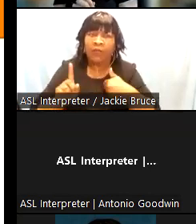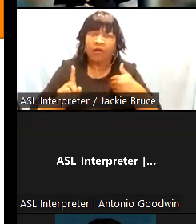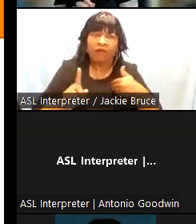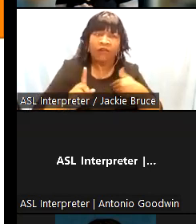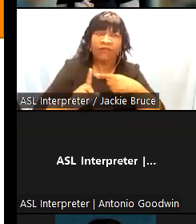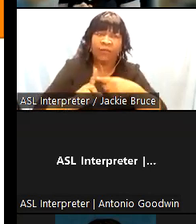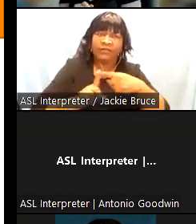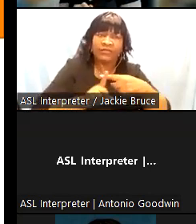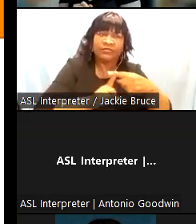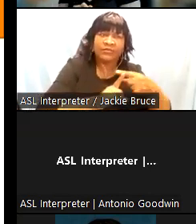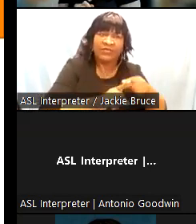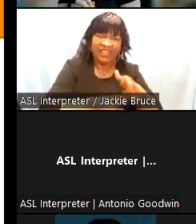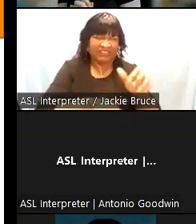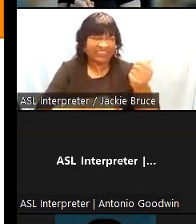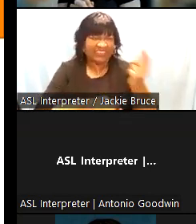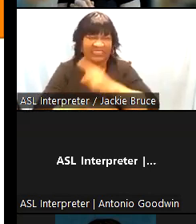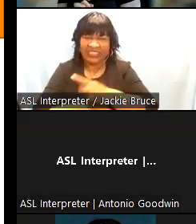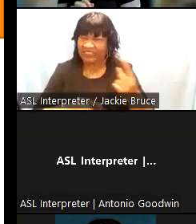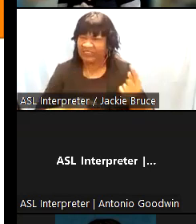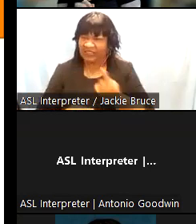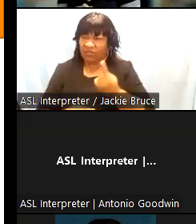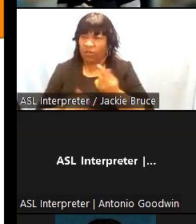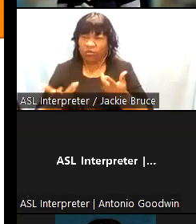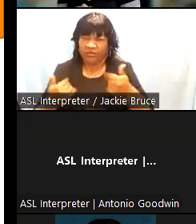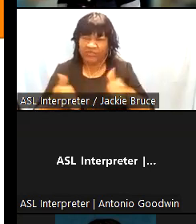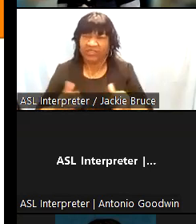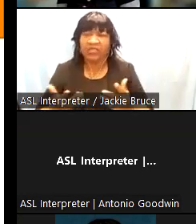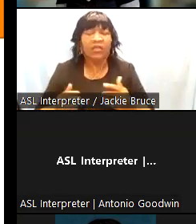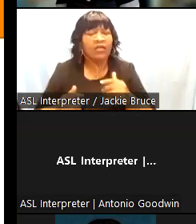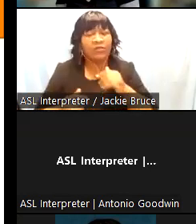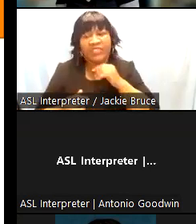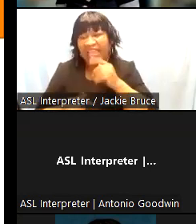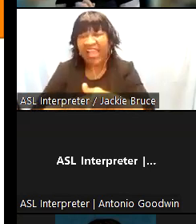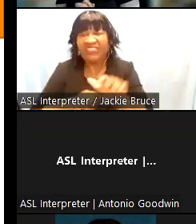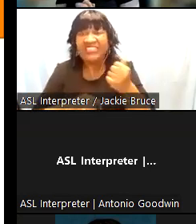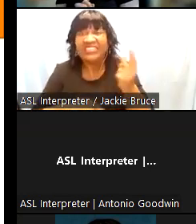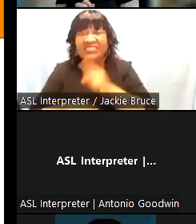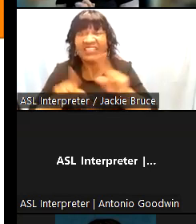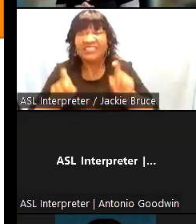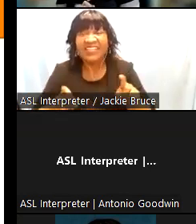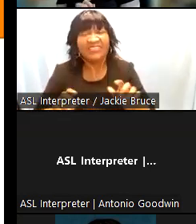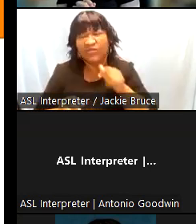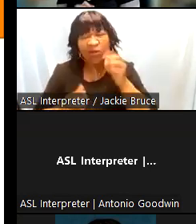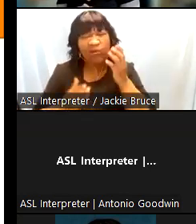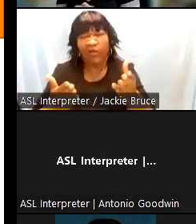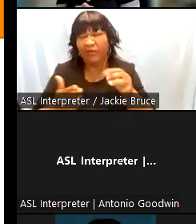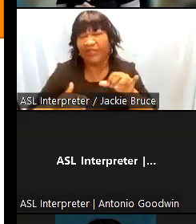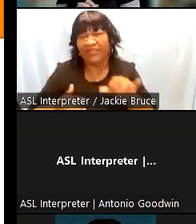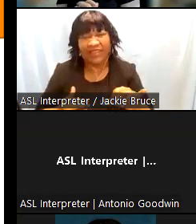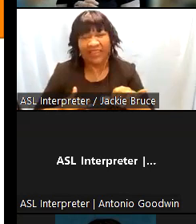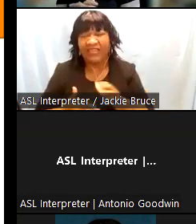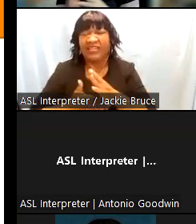after my 10-day isolation period? And we actually don't recommend testing after 10 days because some people